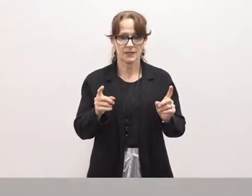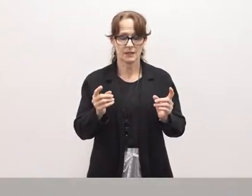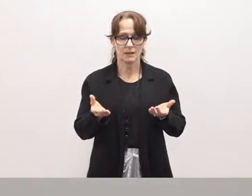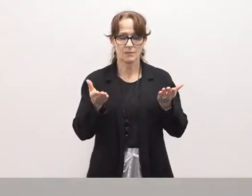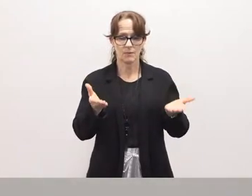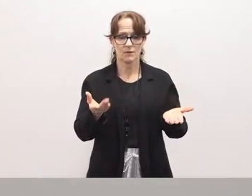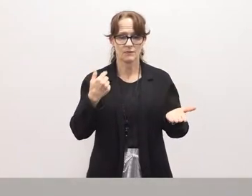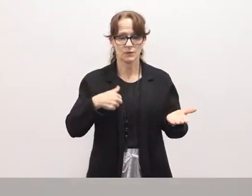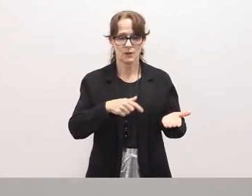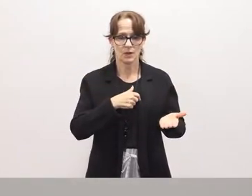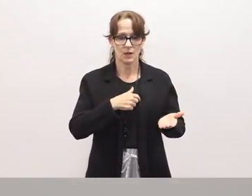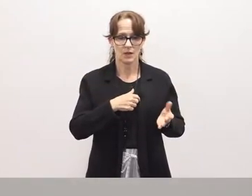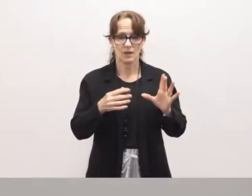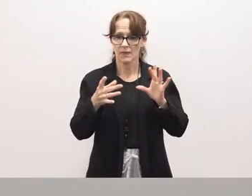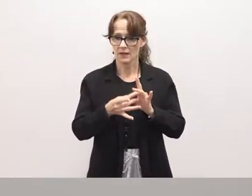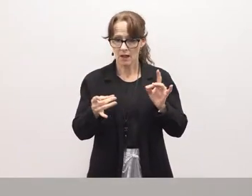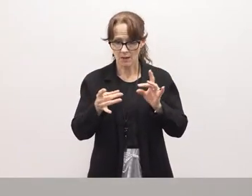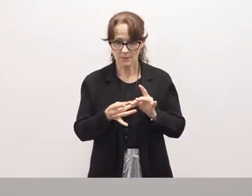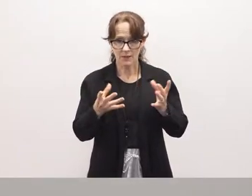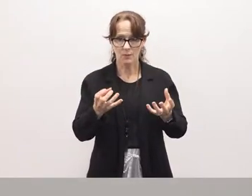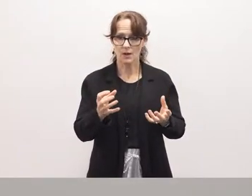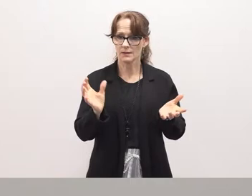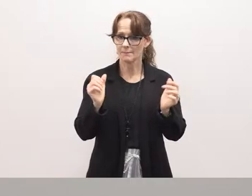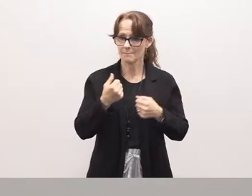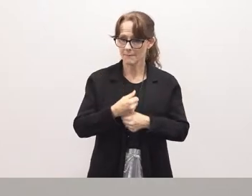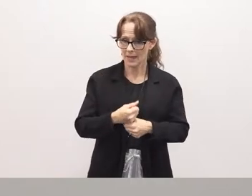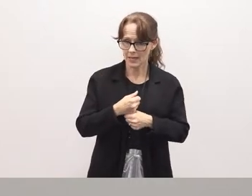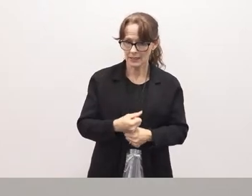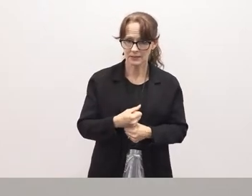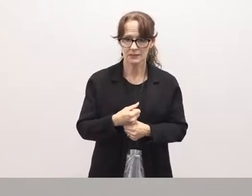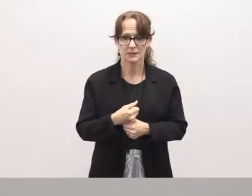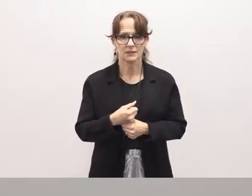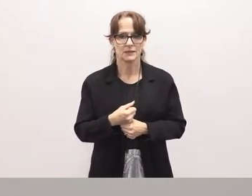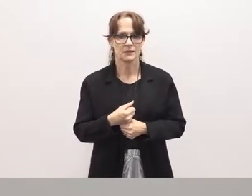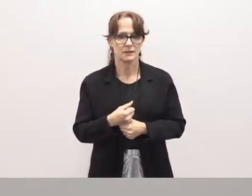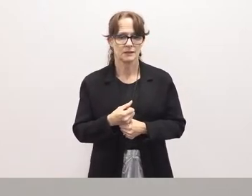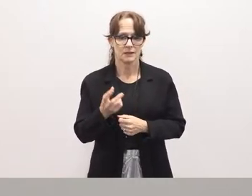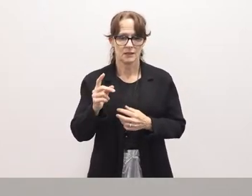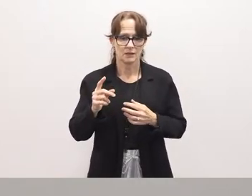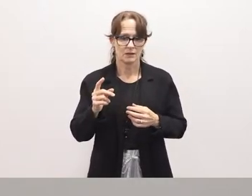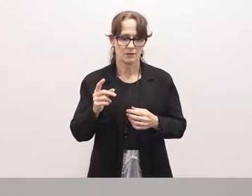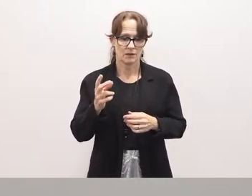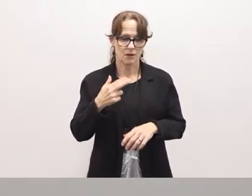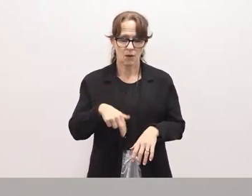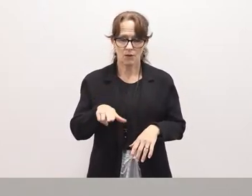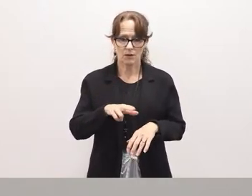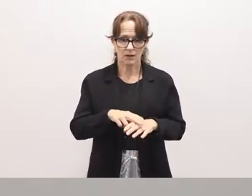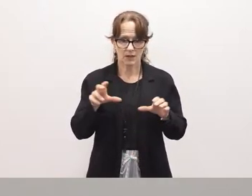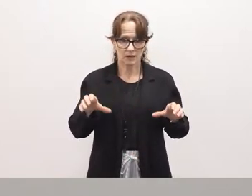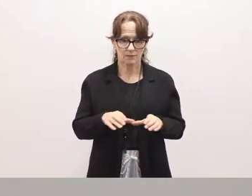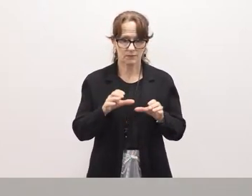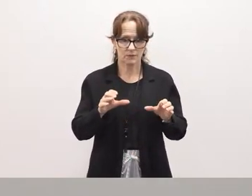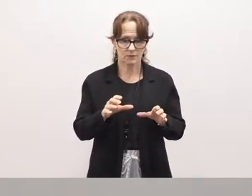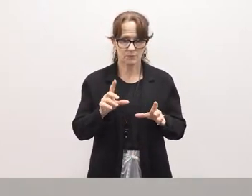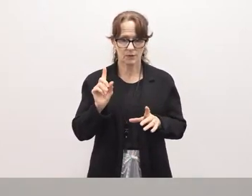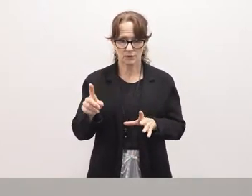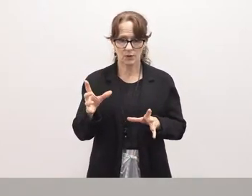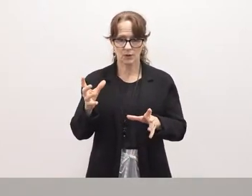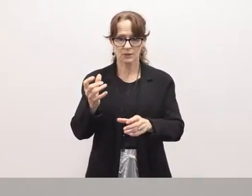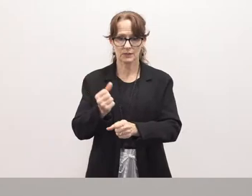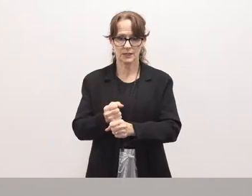as these are the comments that we would like to make. And ordinarily what I would have done was to go and get